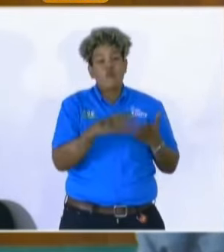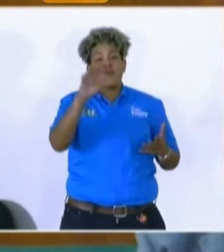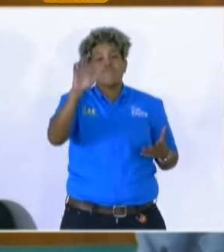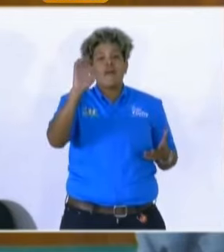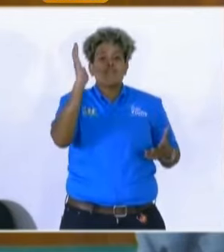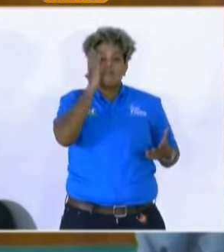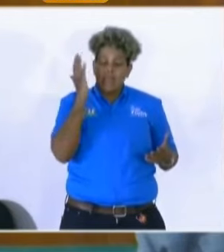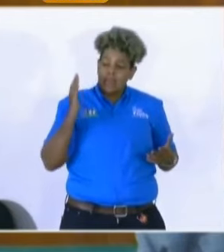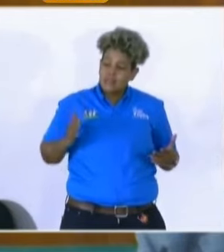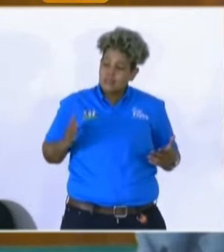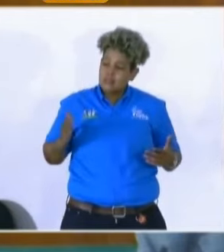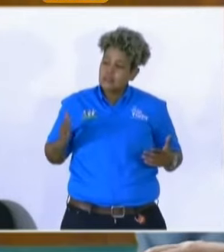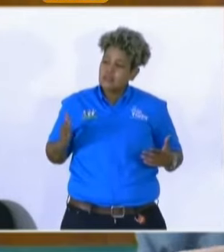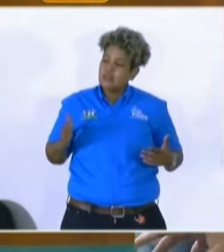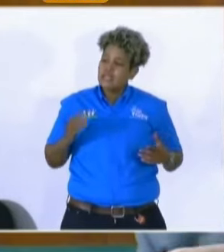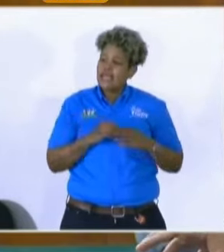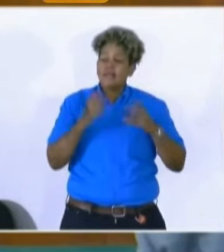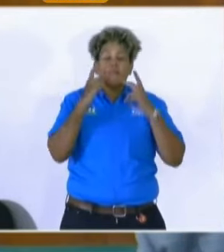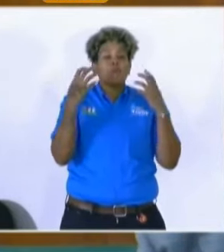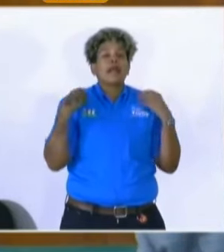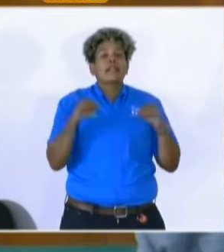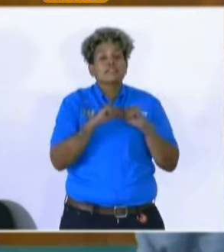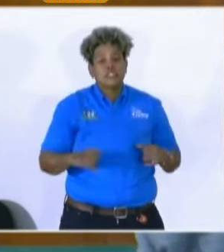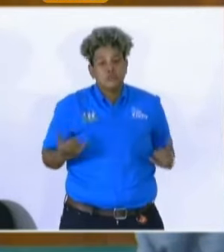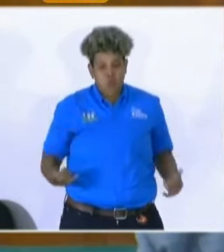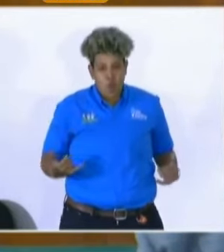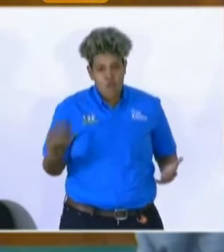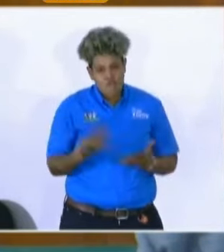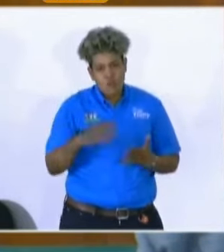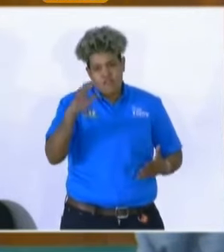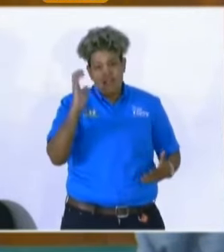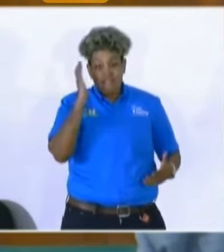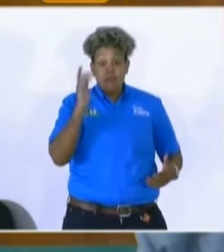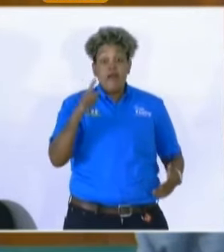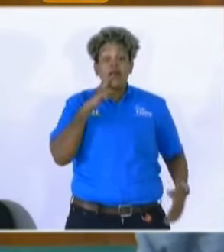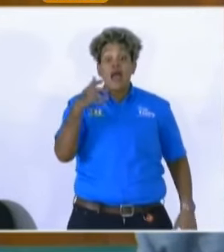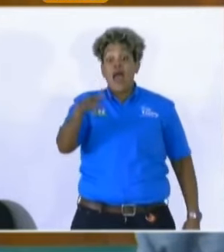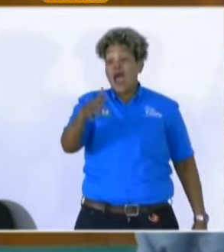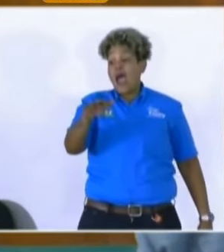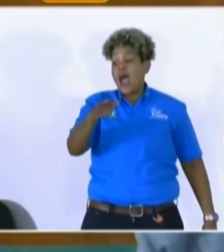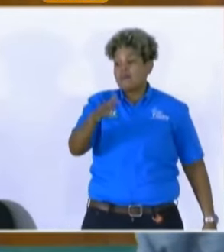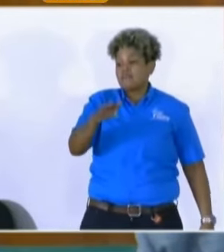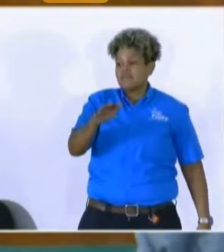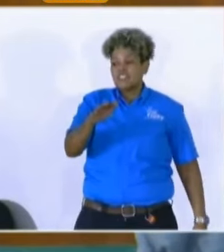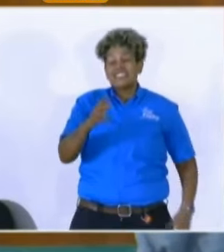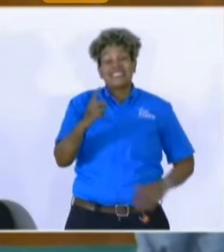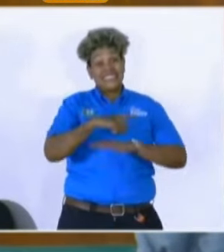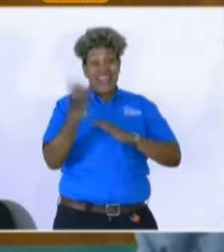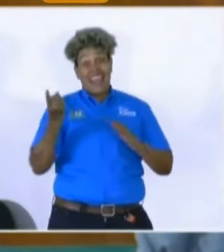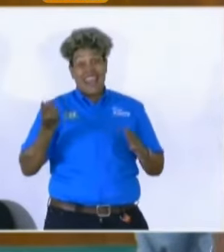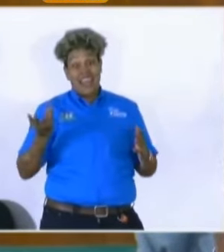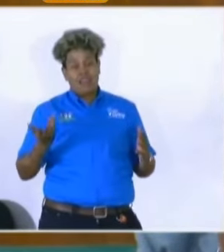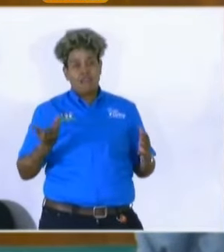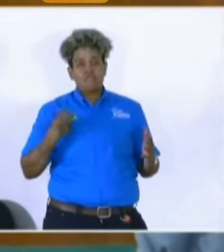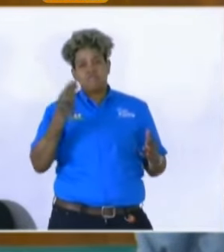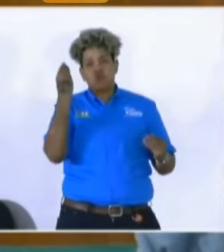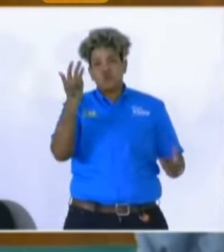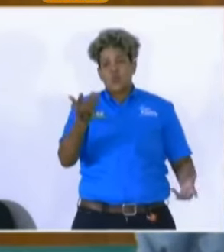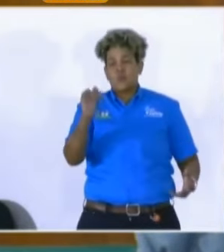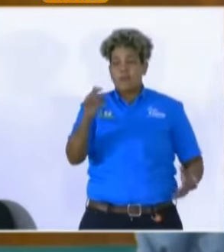beds in the public health system now. On an average day, I am told by